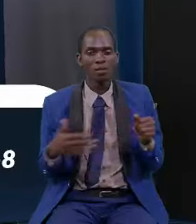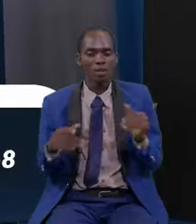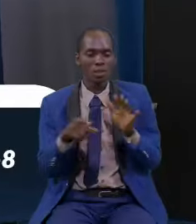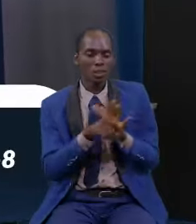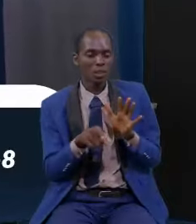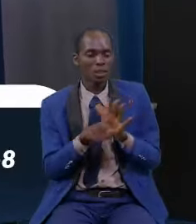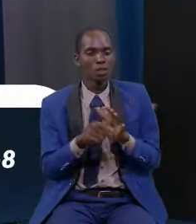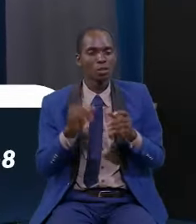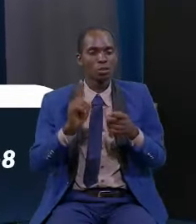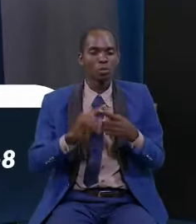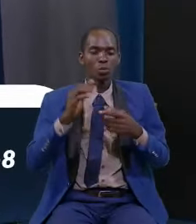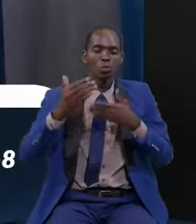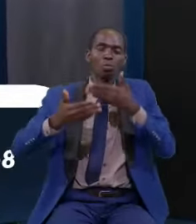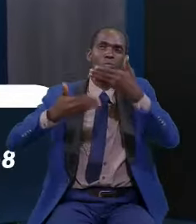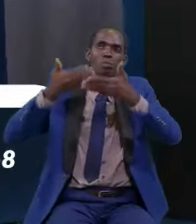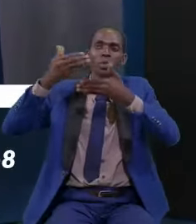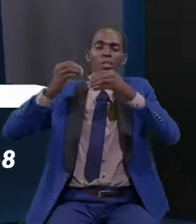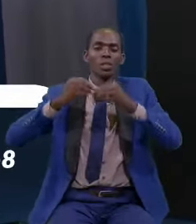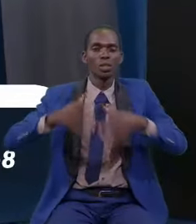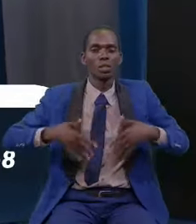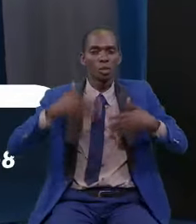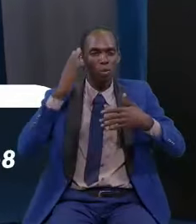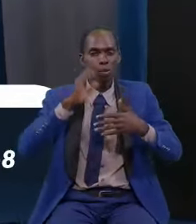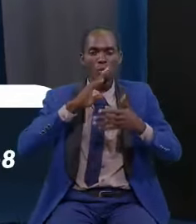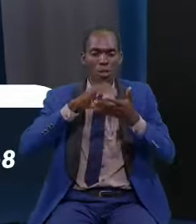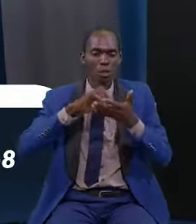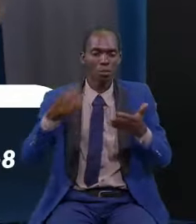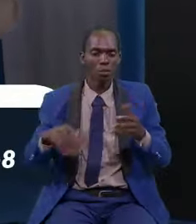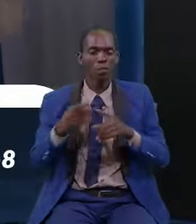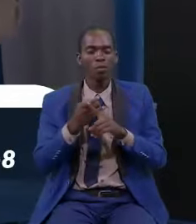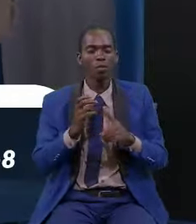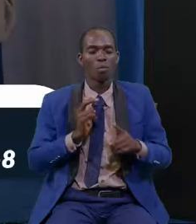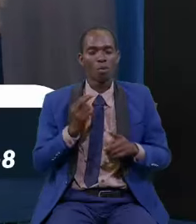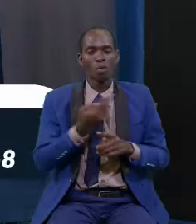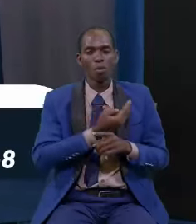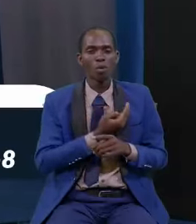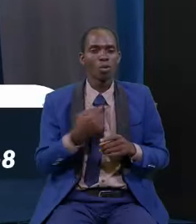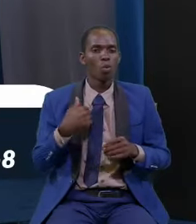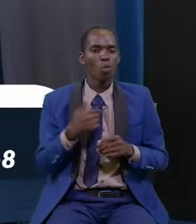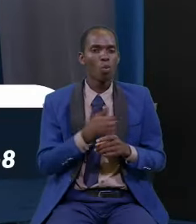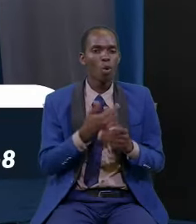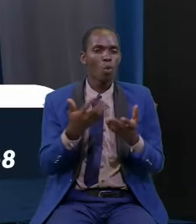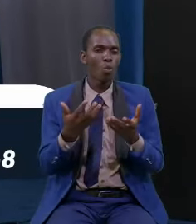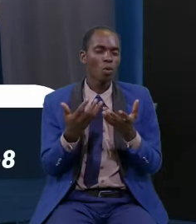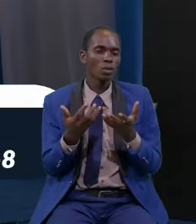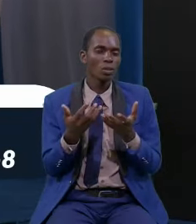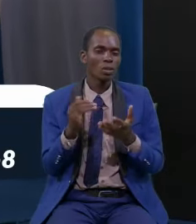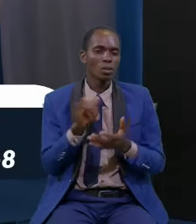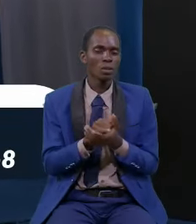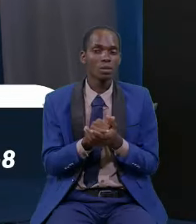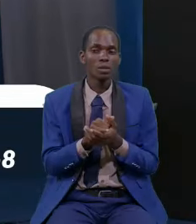in life will be taken away from us? We've desired so long, and now that desire